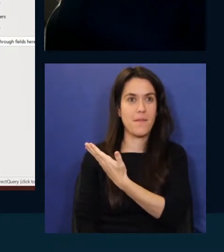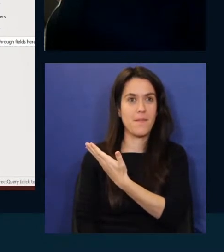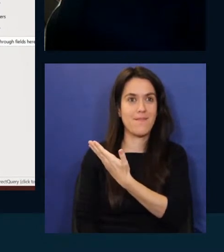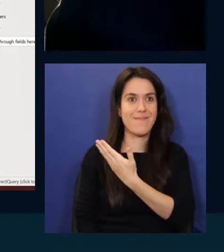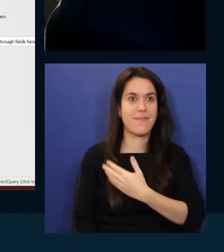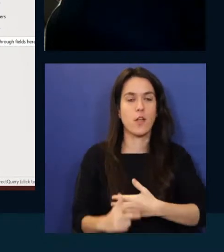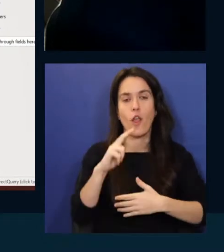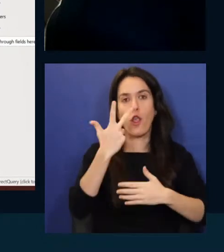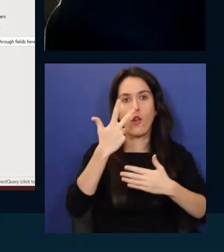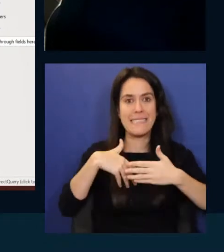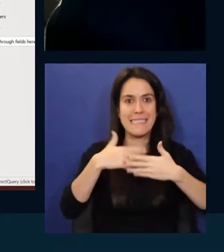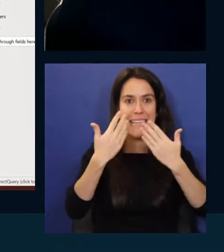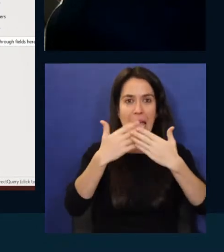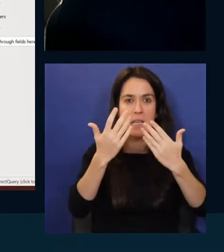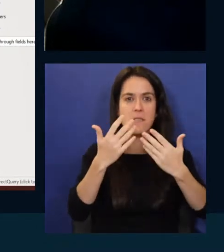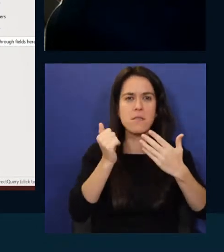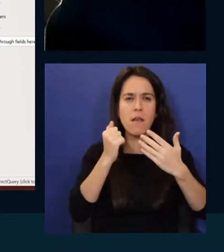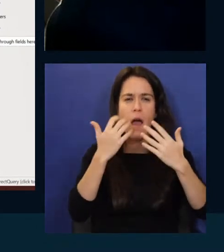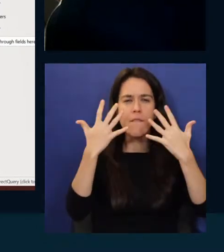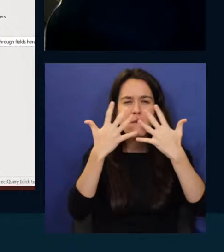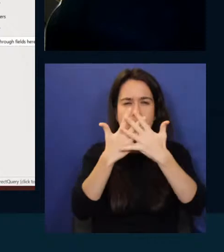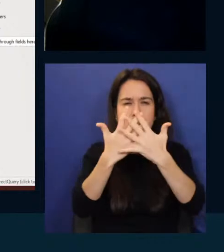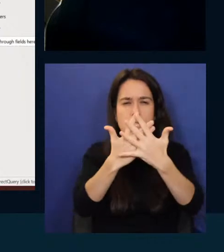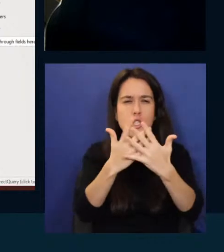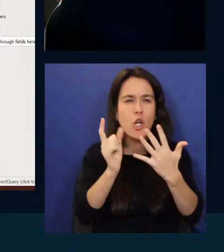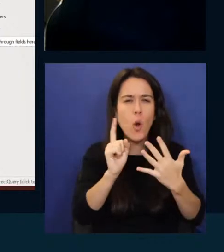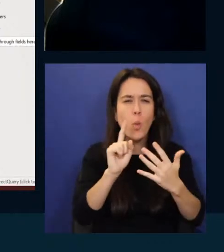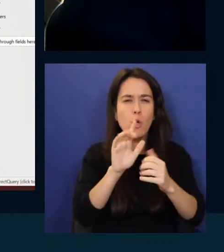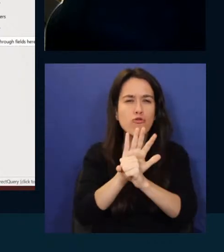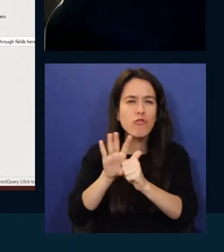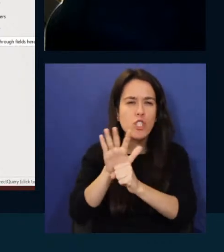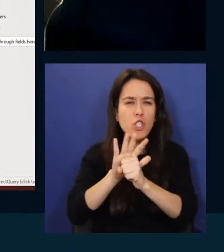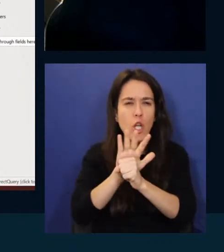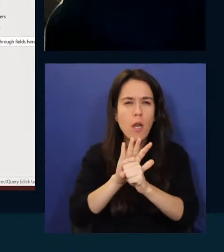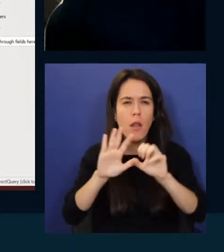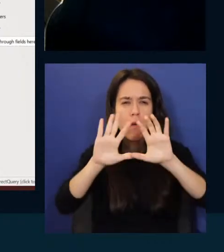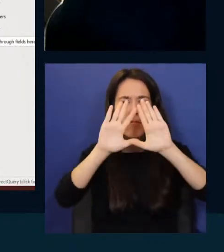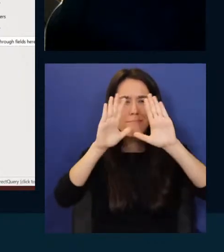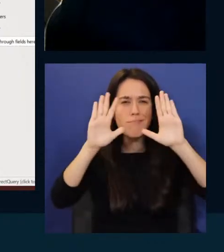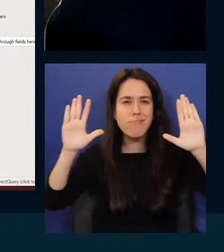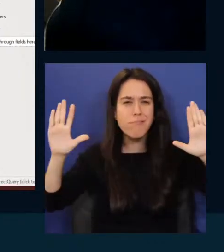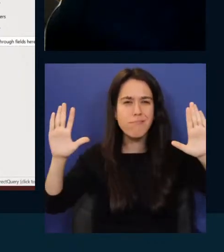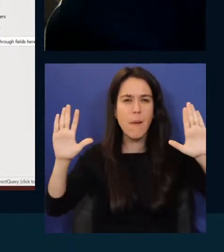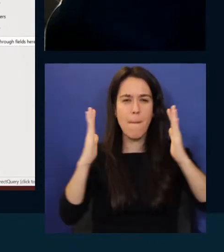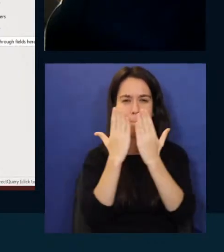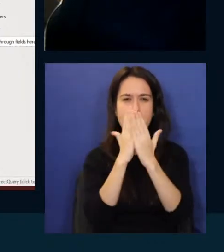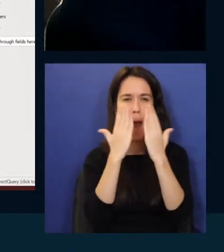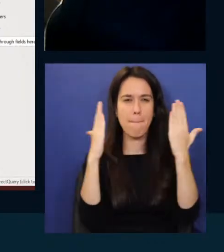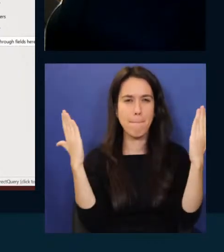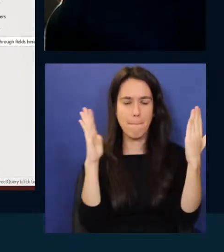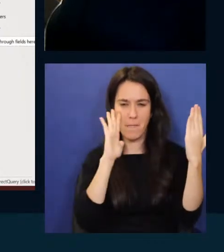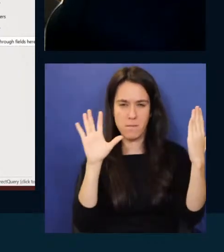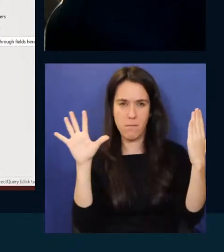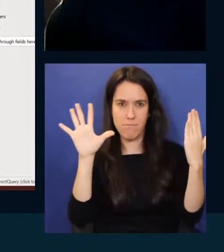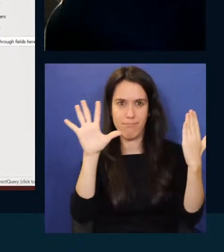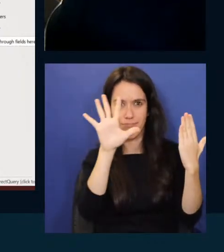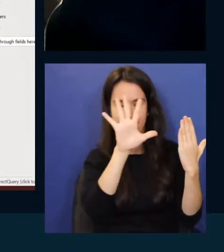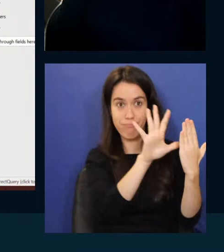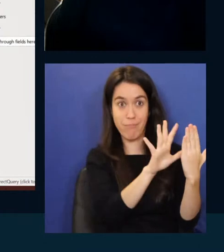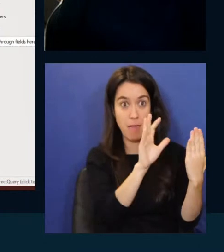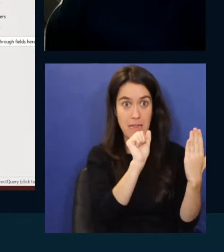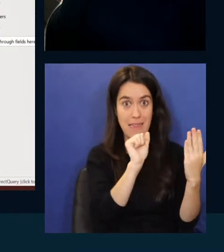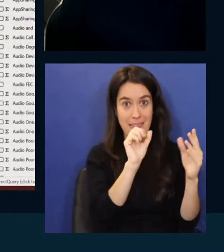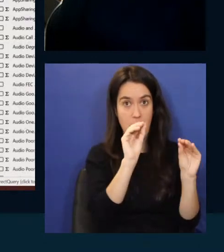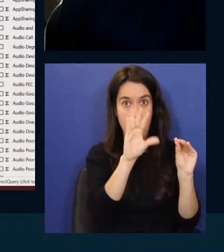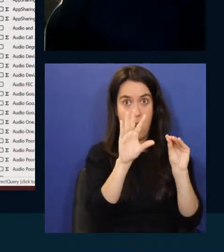and you can filter on region. And some of these things you can also actually bring in, I